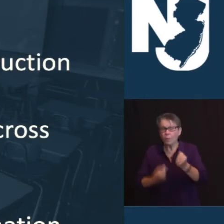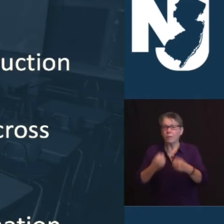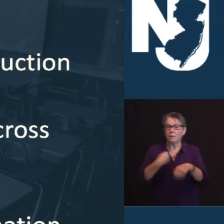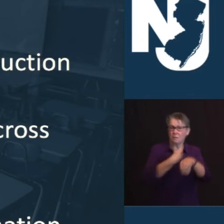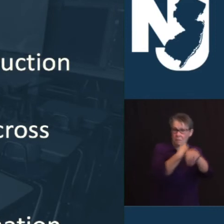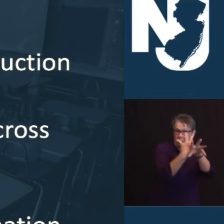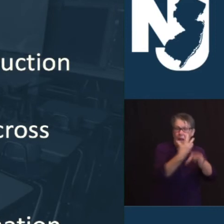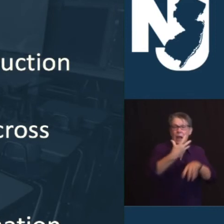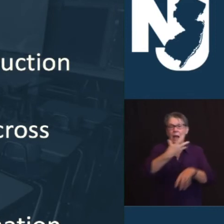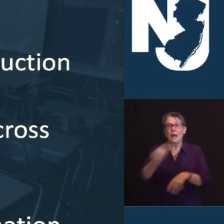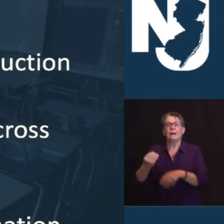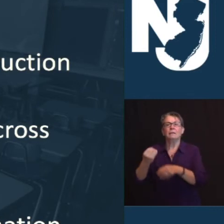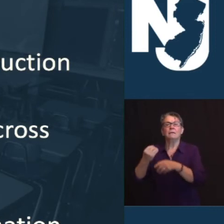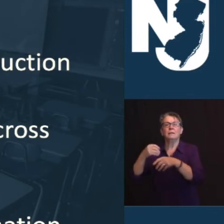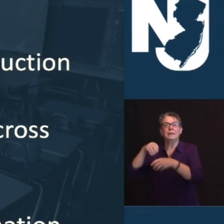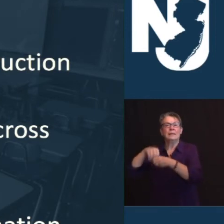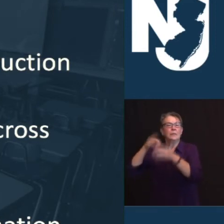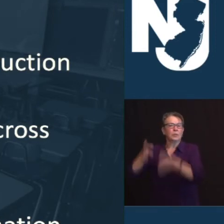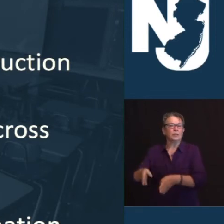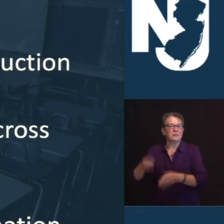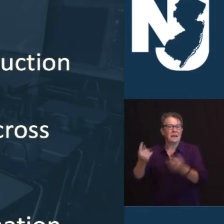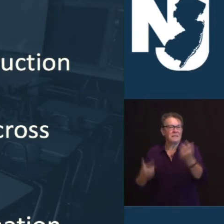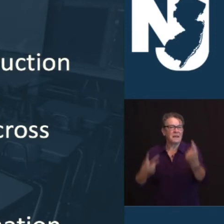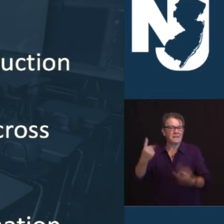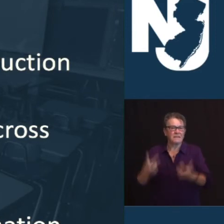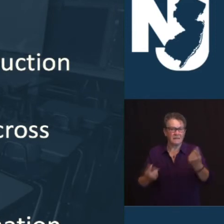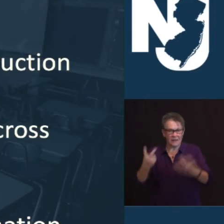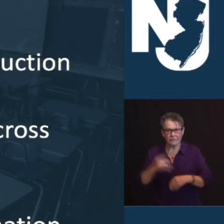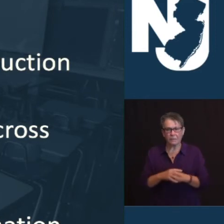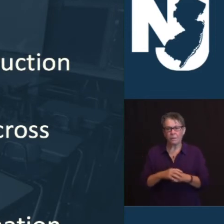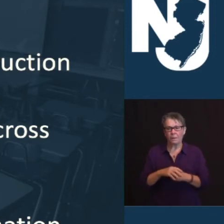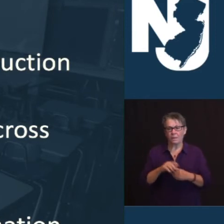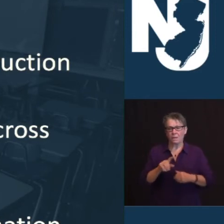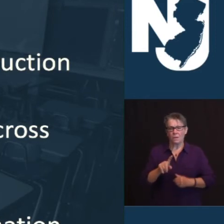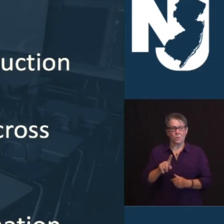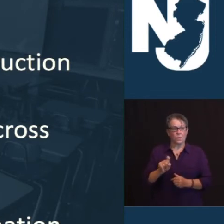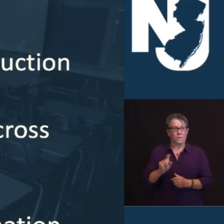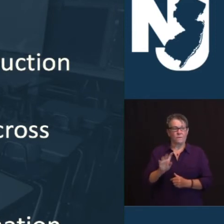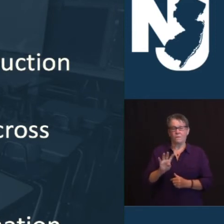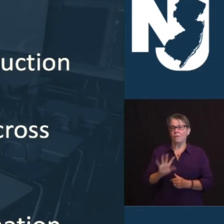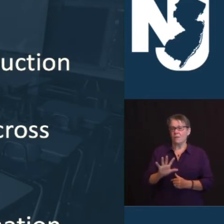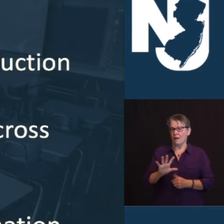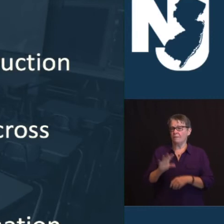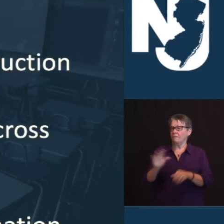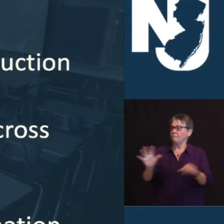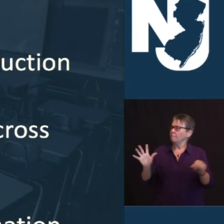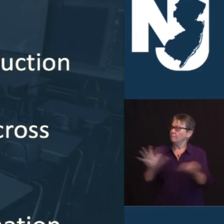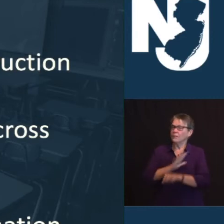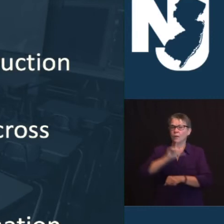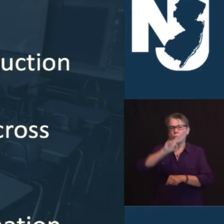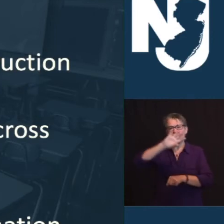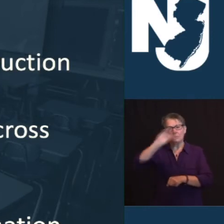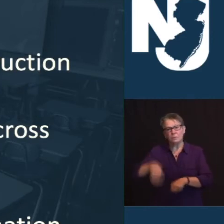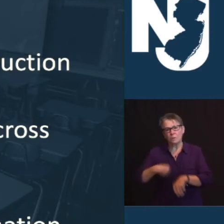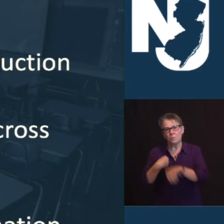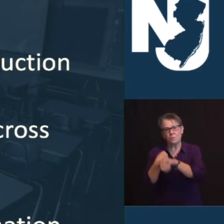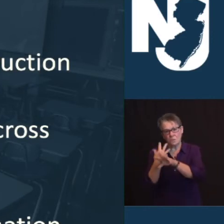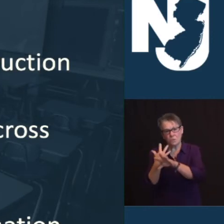Another 145 districts remain on full remote status, and there are 38 that are using